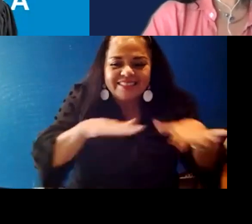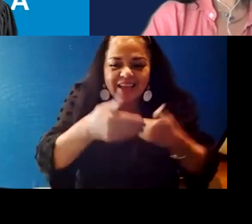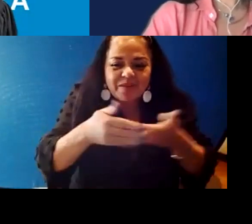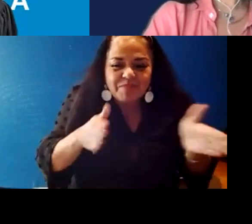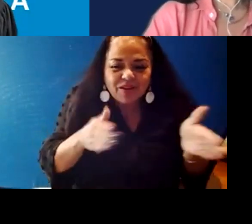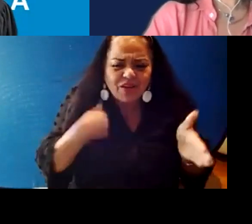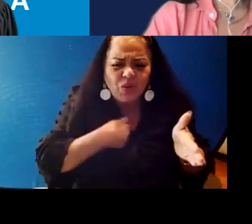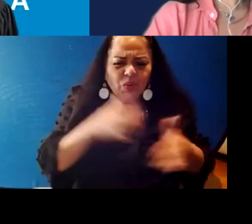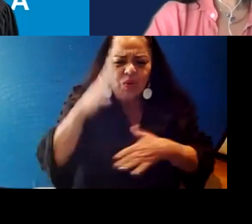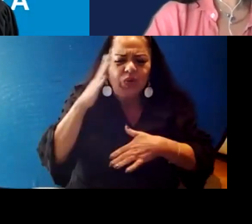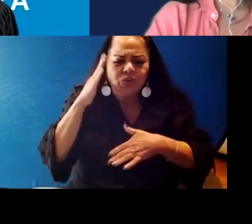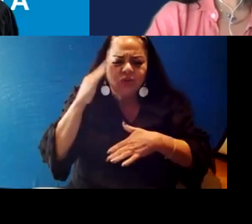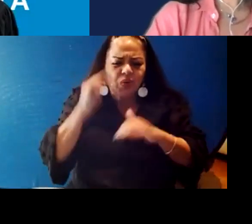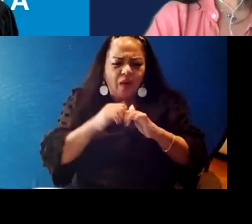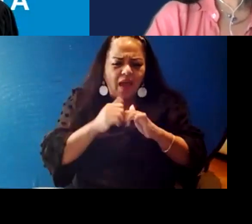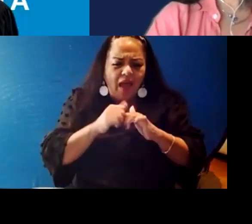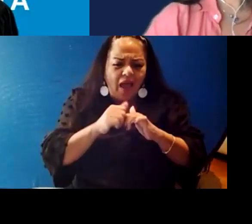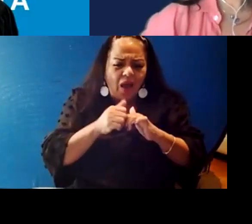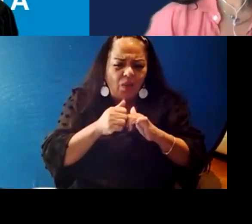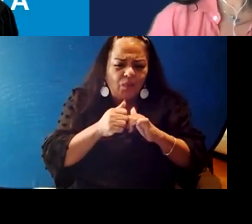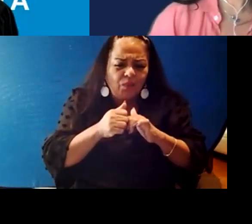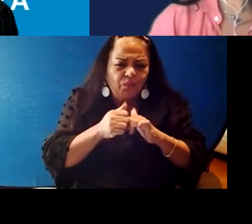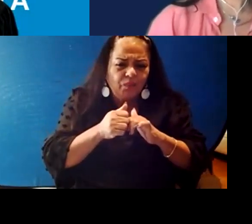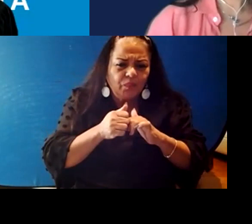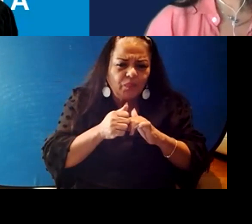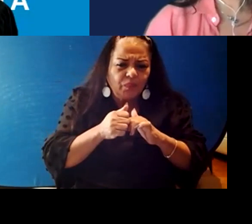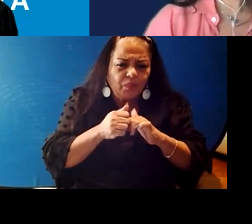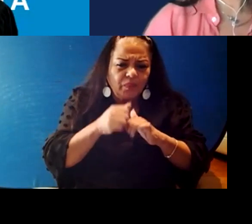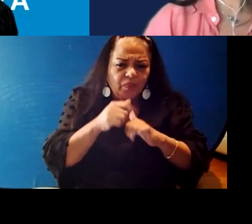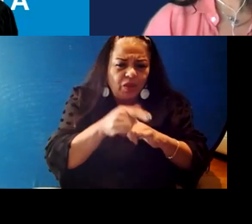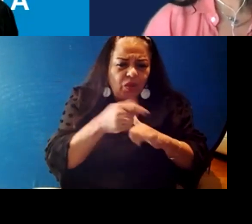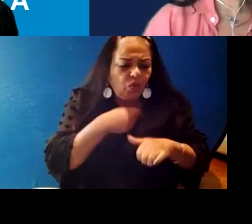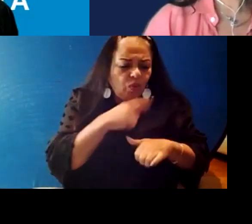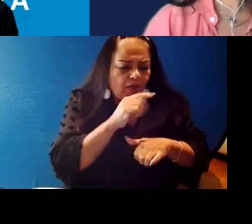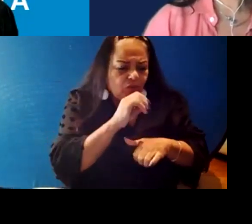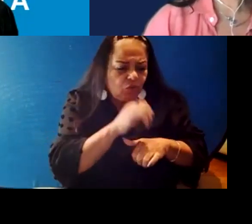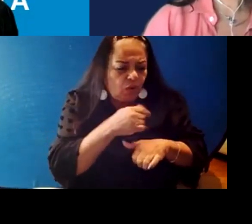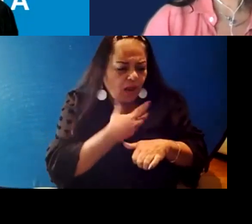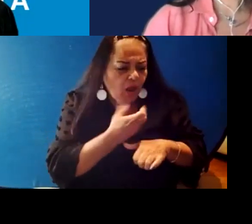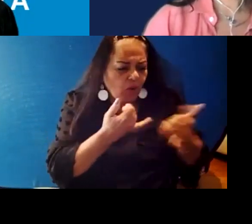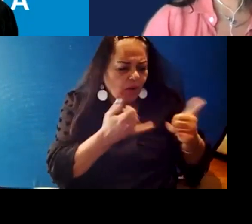We're in the sandbox and I'm going to talk to you because you have a toy and I want to play with the toy, whatever. So.